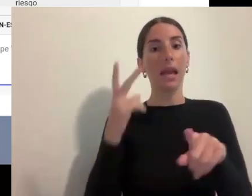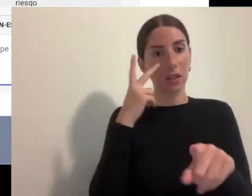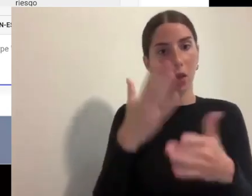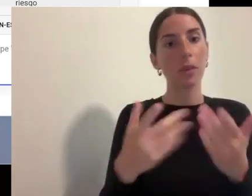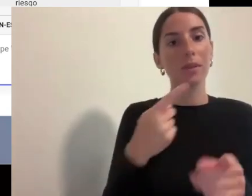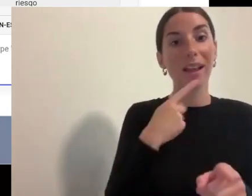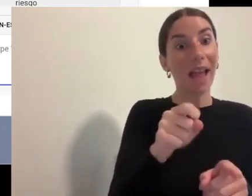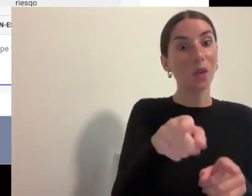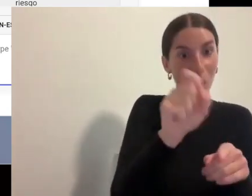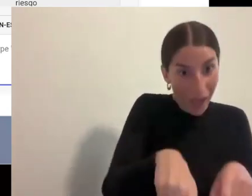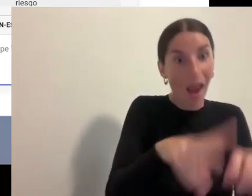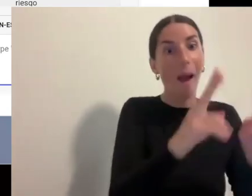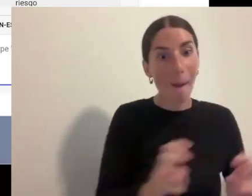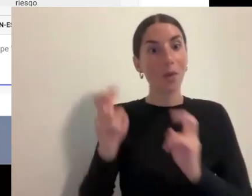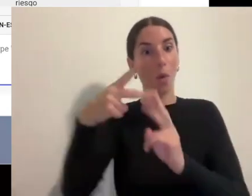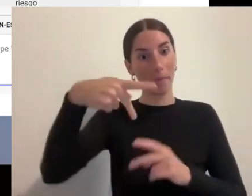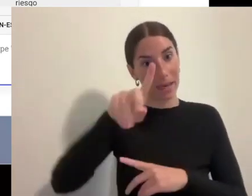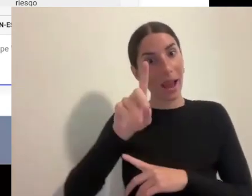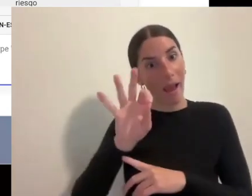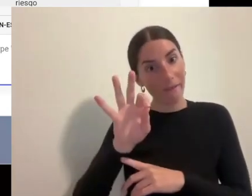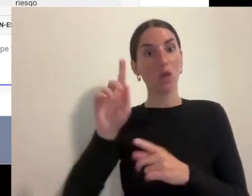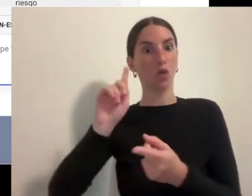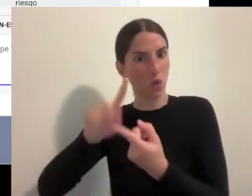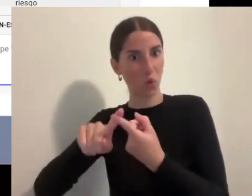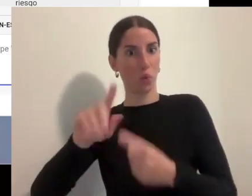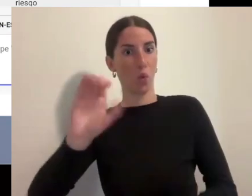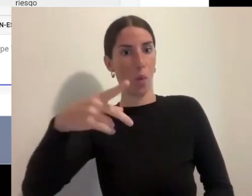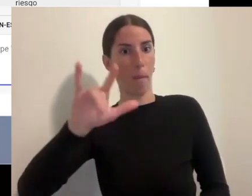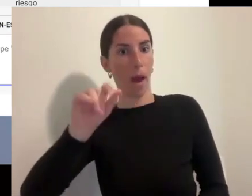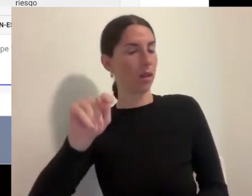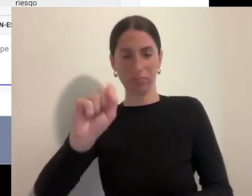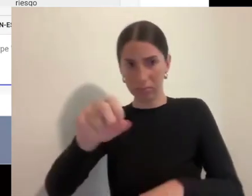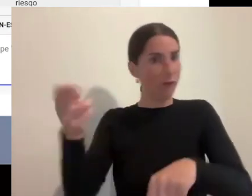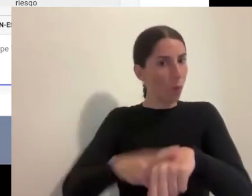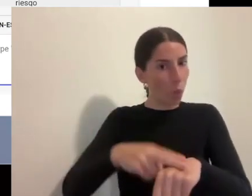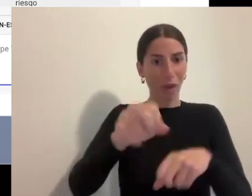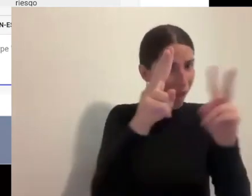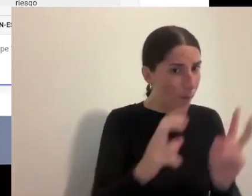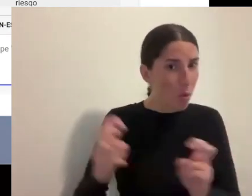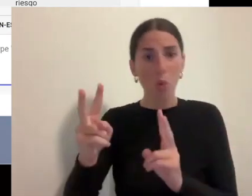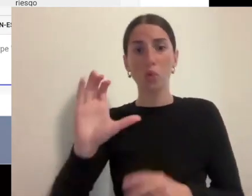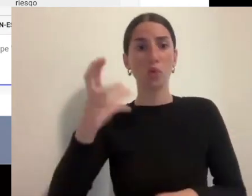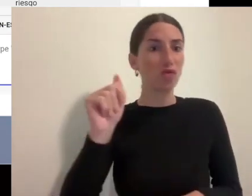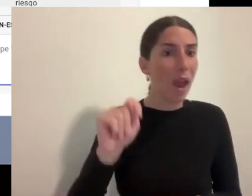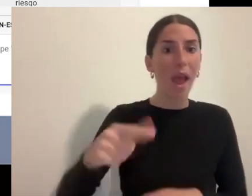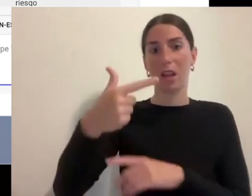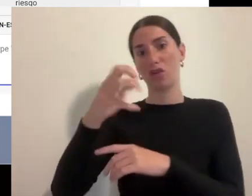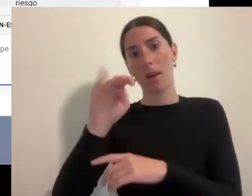can upload a PDF to Copilot. Of course, you can upload a PDF to ChatGPT, to Gemini,